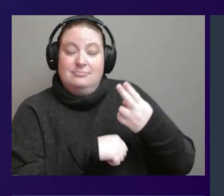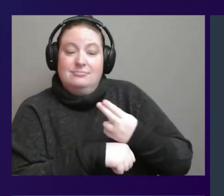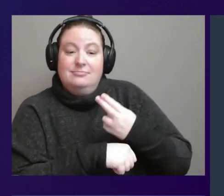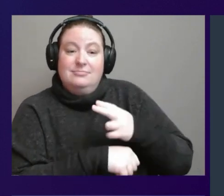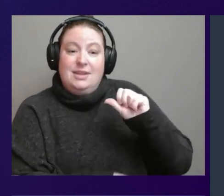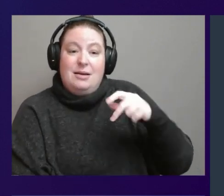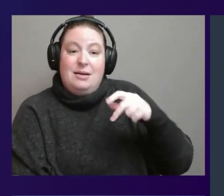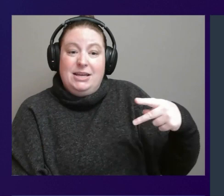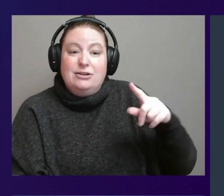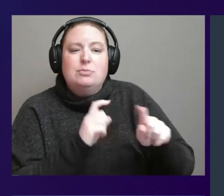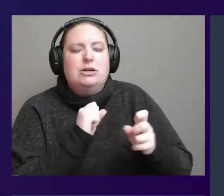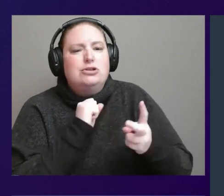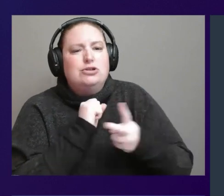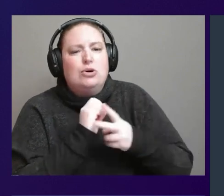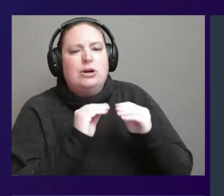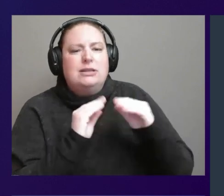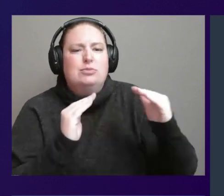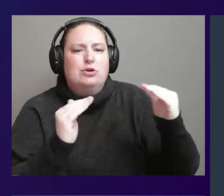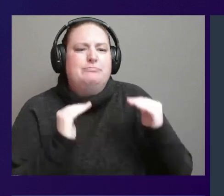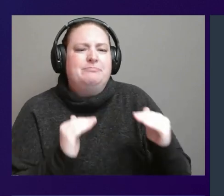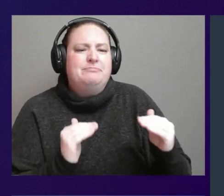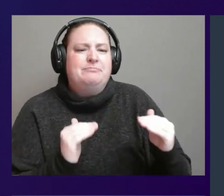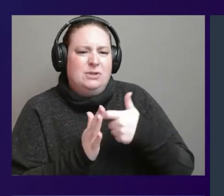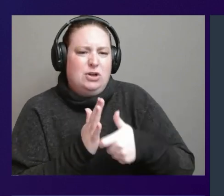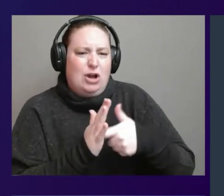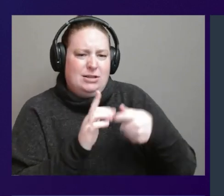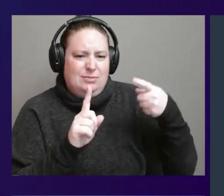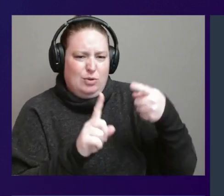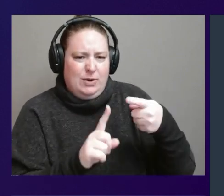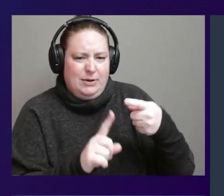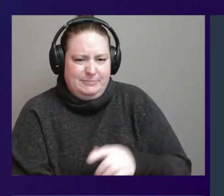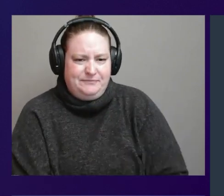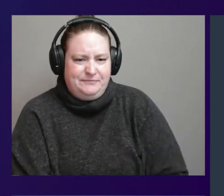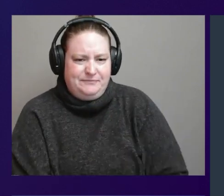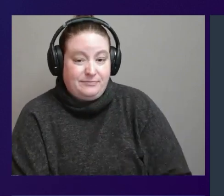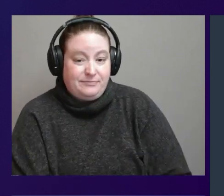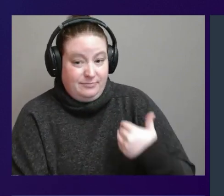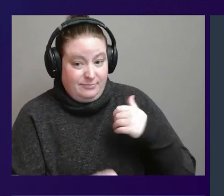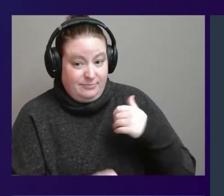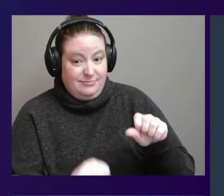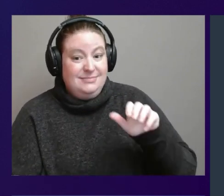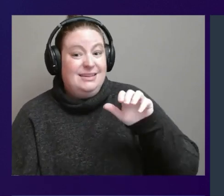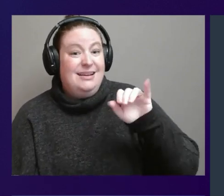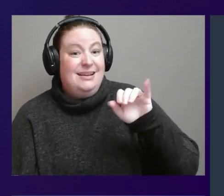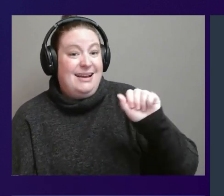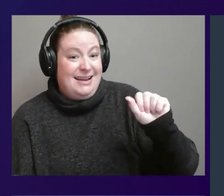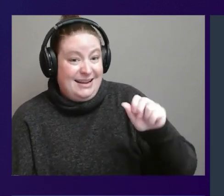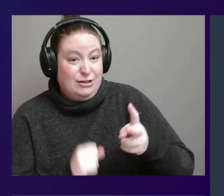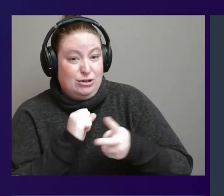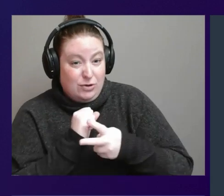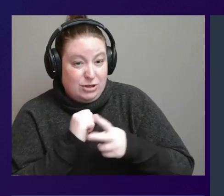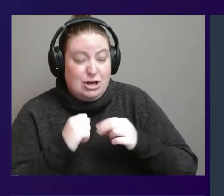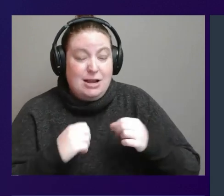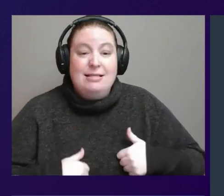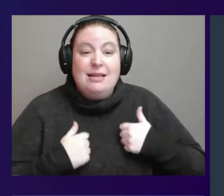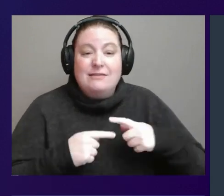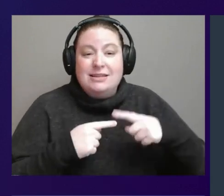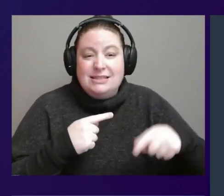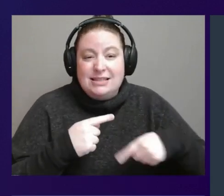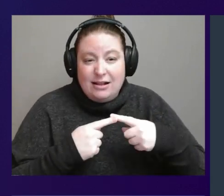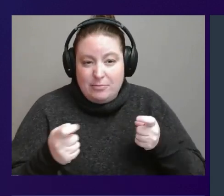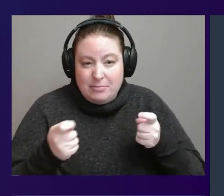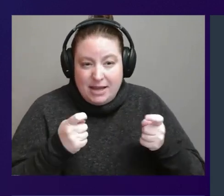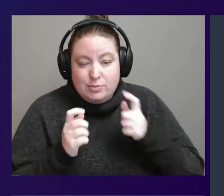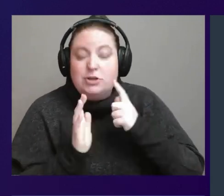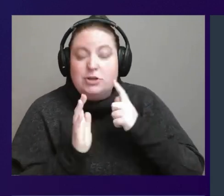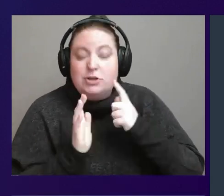as a much lower cost point. So having both these capabilities, the IA storage classes and lifecycle management, you're eliminating the need